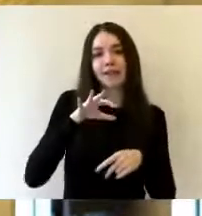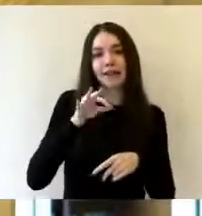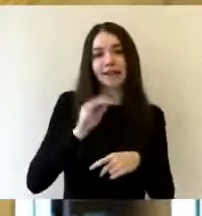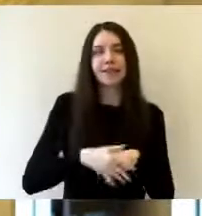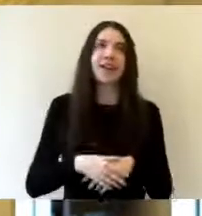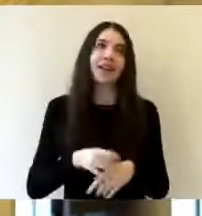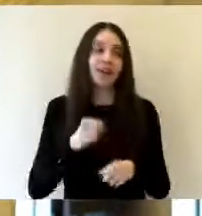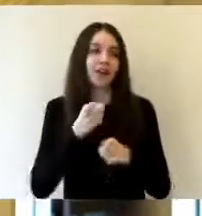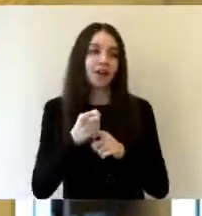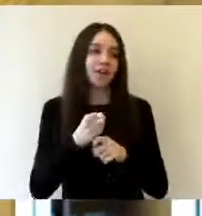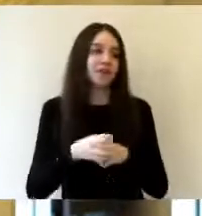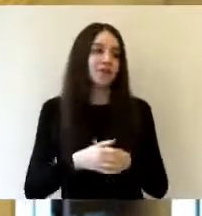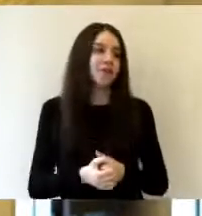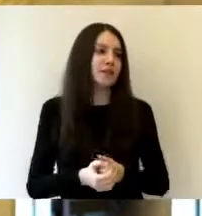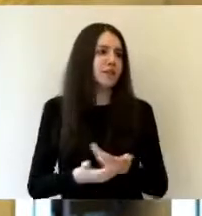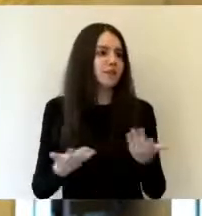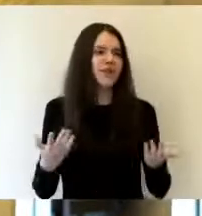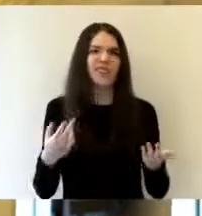We can't.